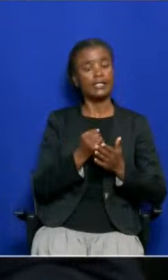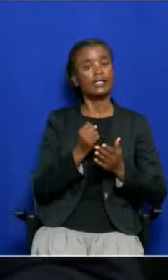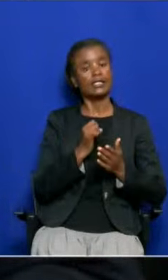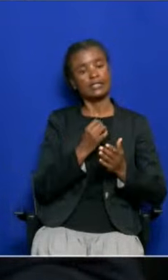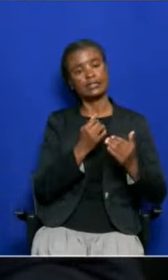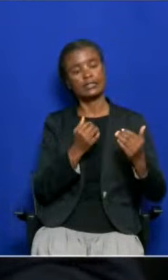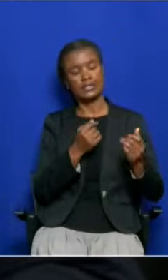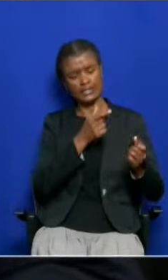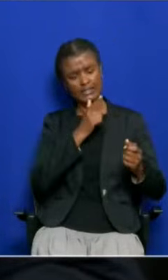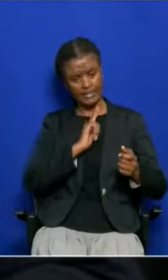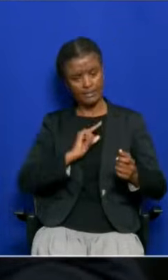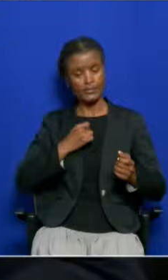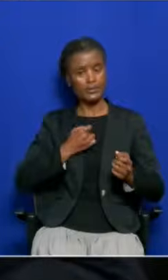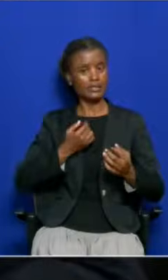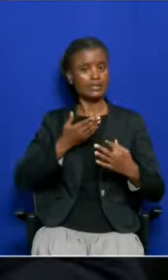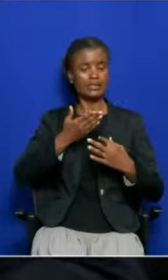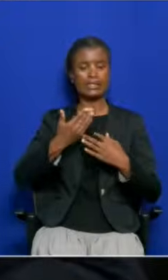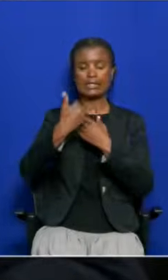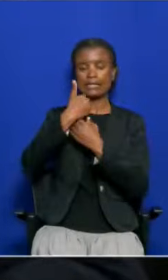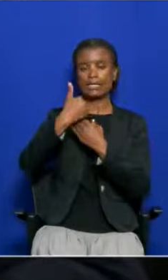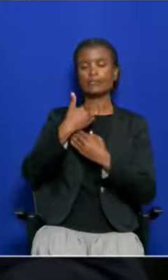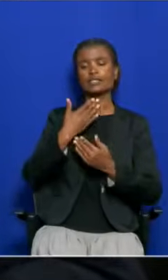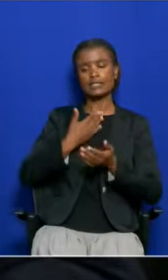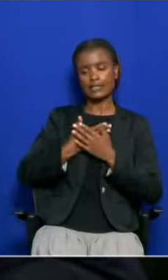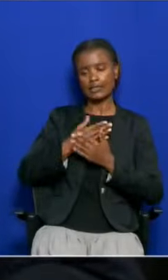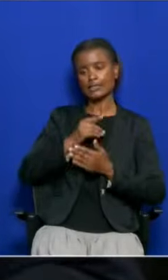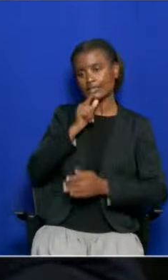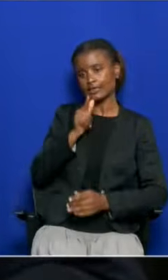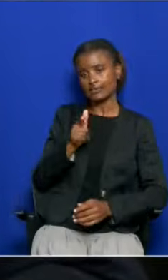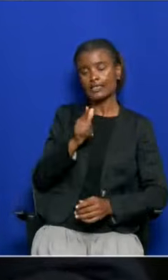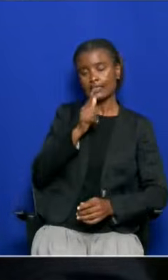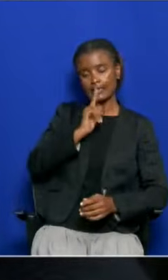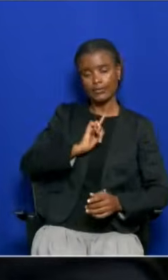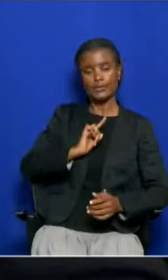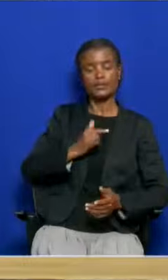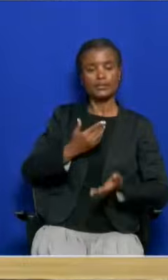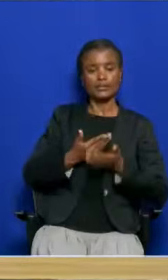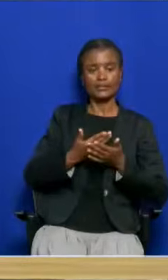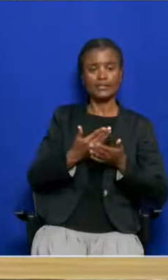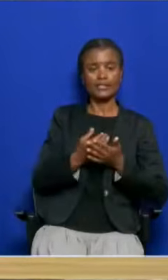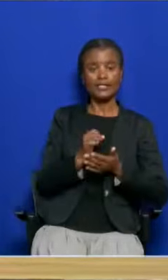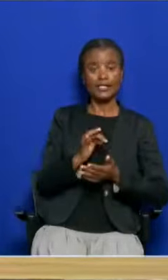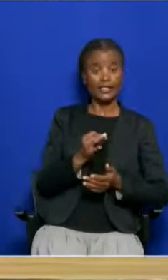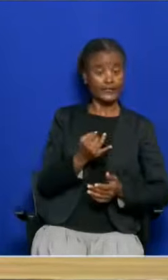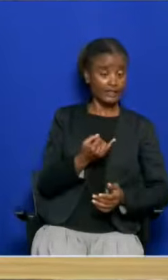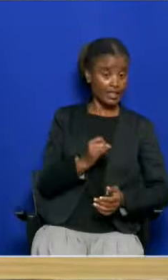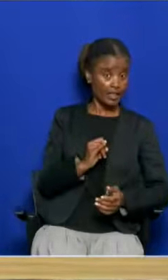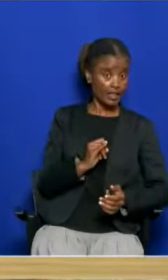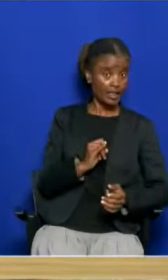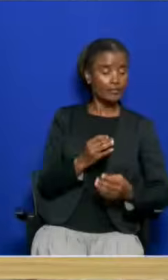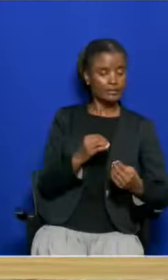you want to, I mean, I don't want to interrupt you. So if I do, just Okay. tell me you're still busy.